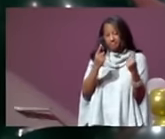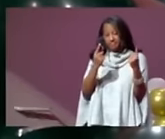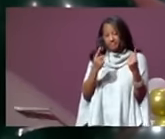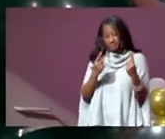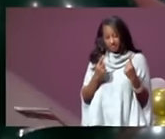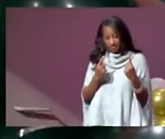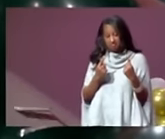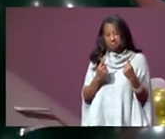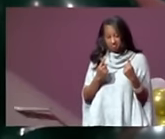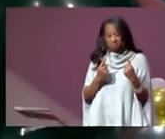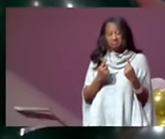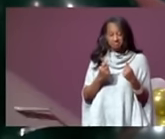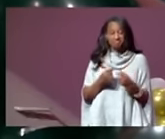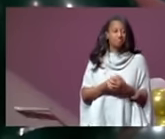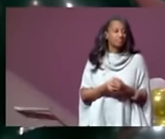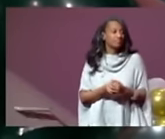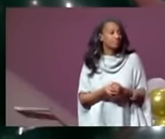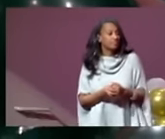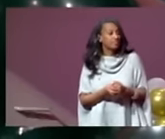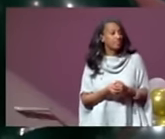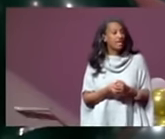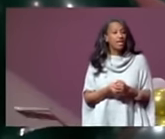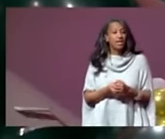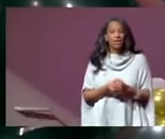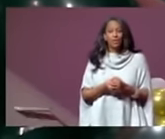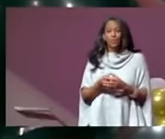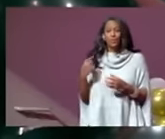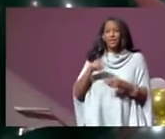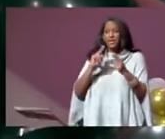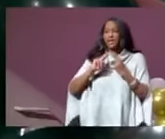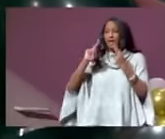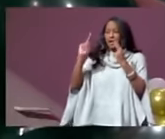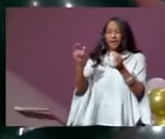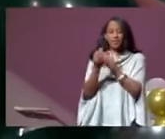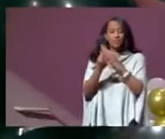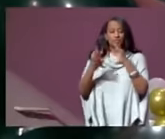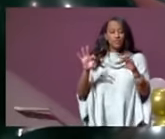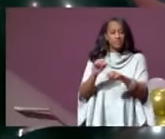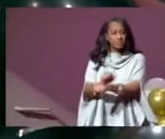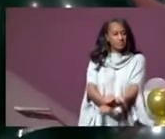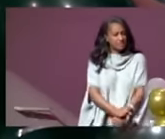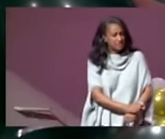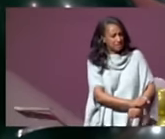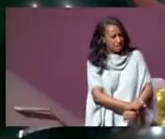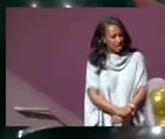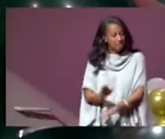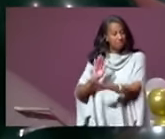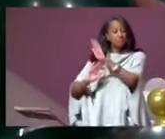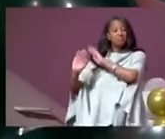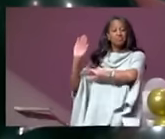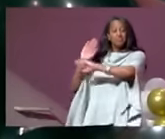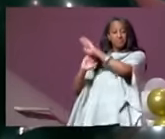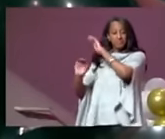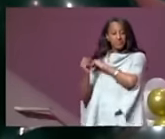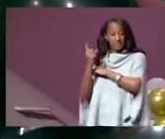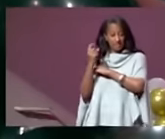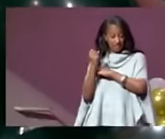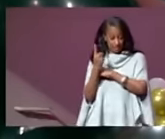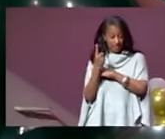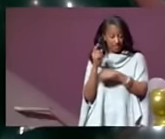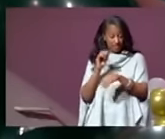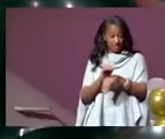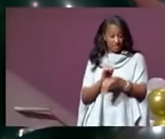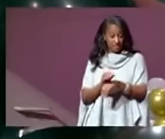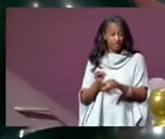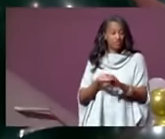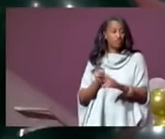making emancipation a reality for all of God's children, but we are encouraging you, we're urging you, join us as